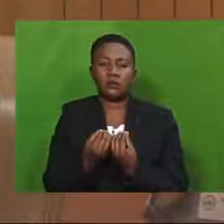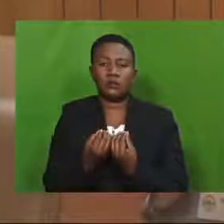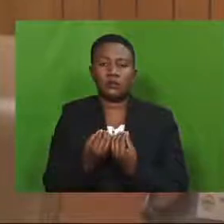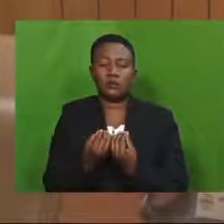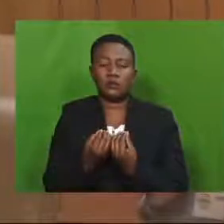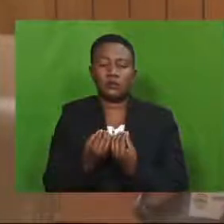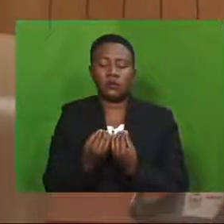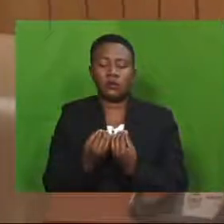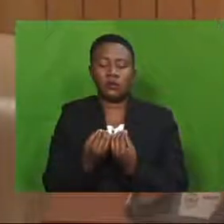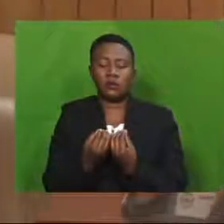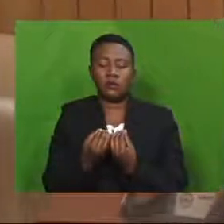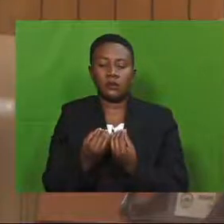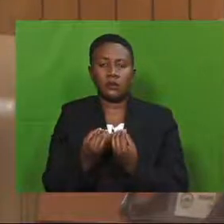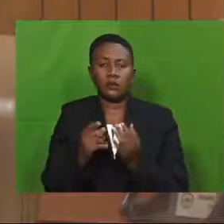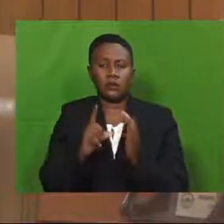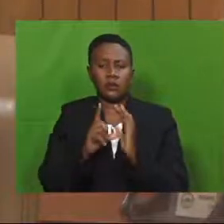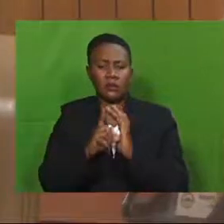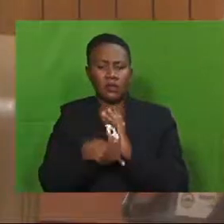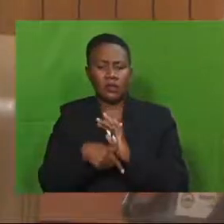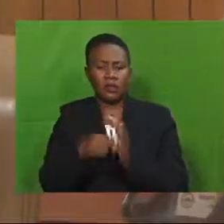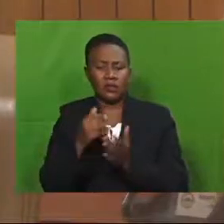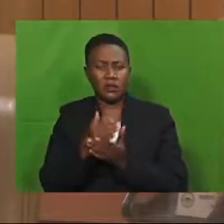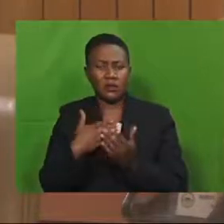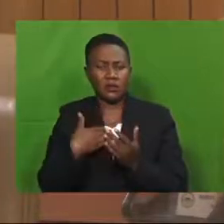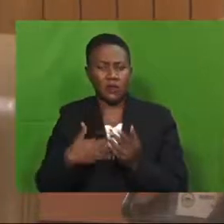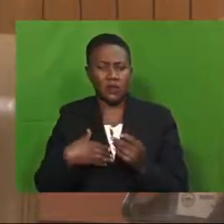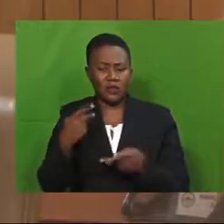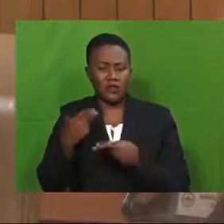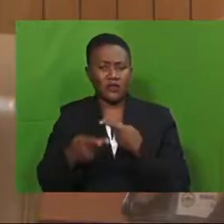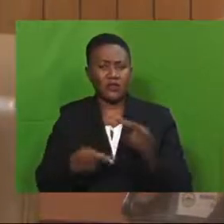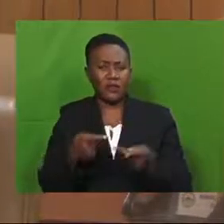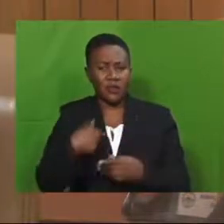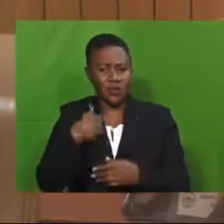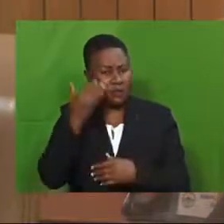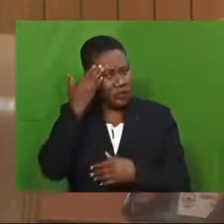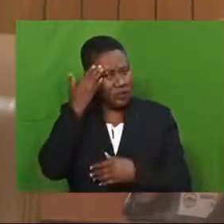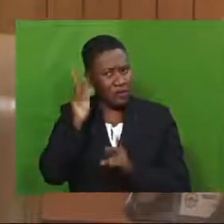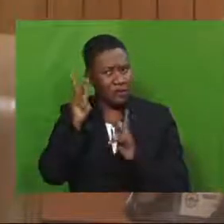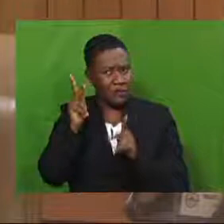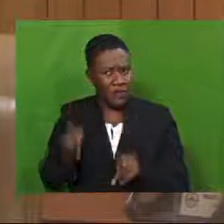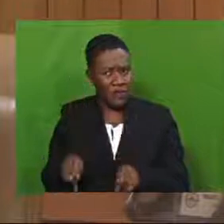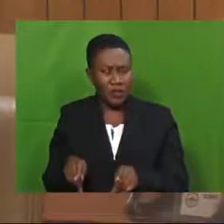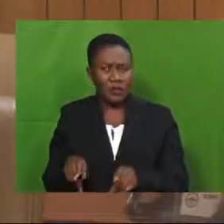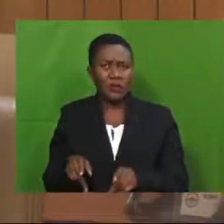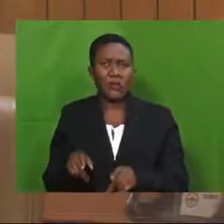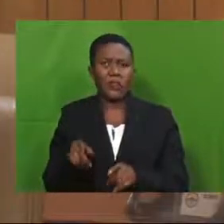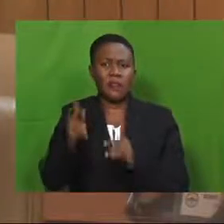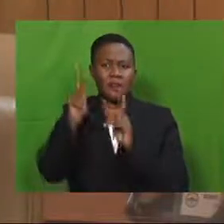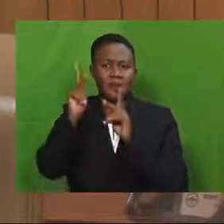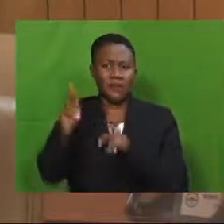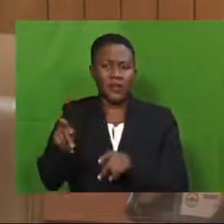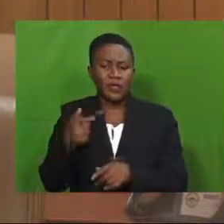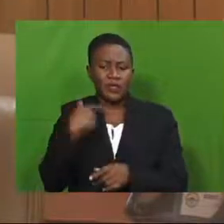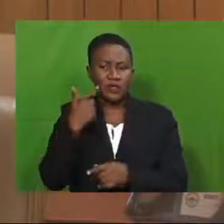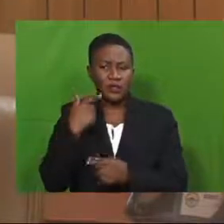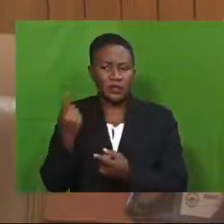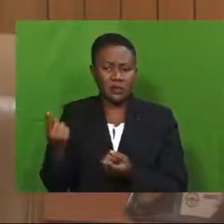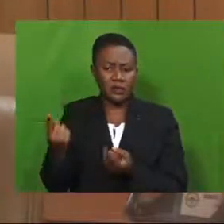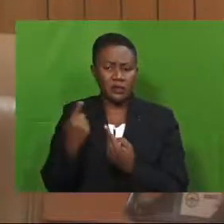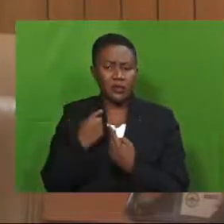an unknown visitor who claimed he was coming to see me to buy him an instrument for church